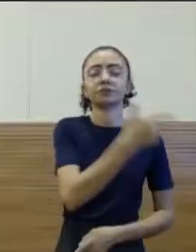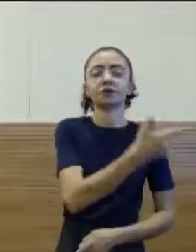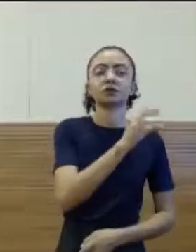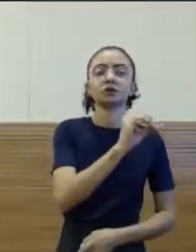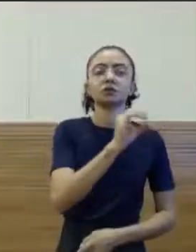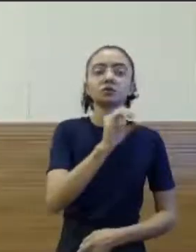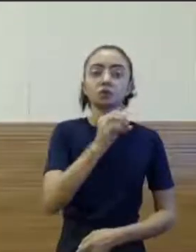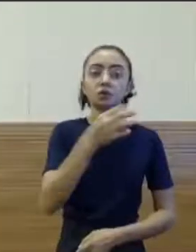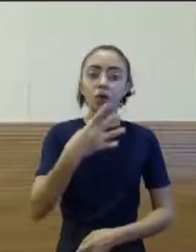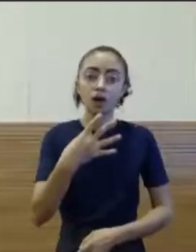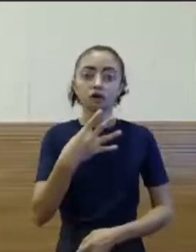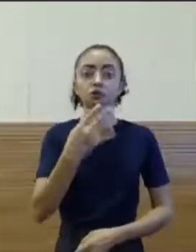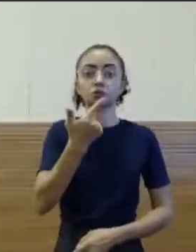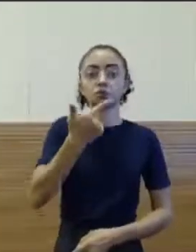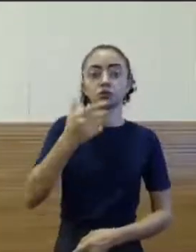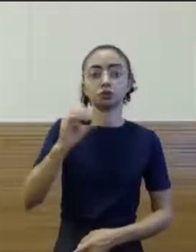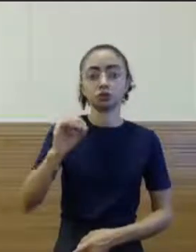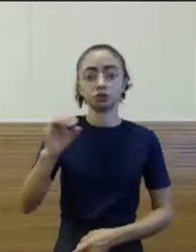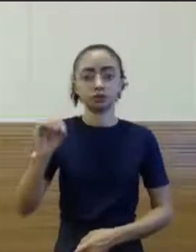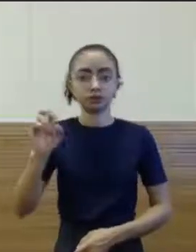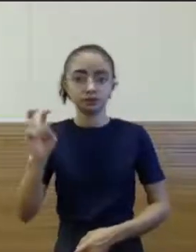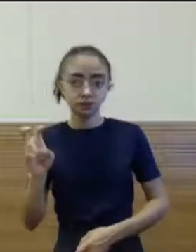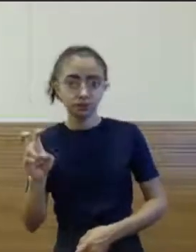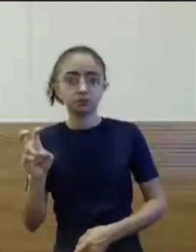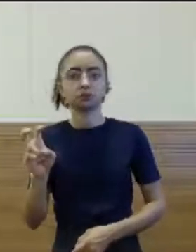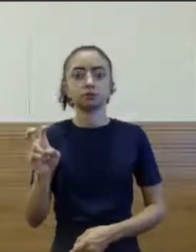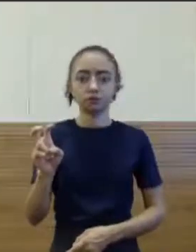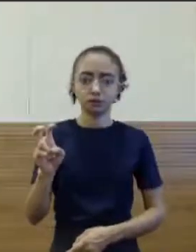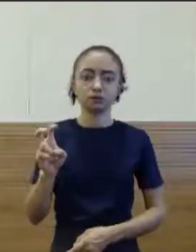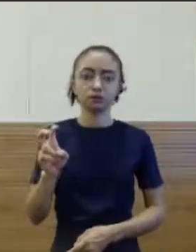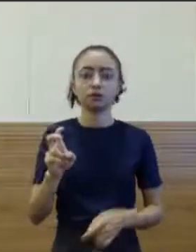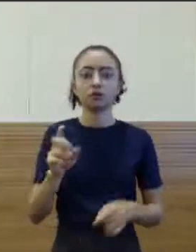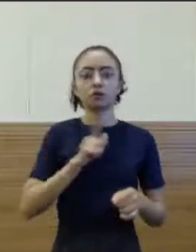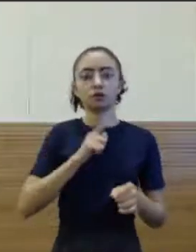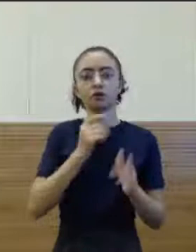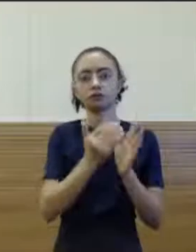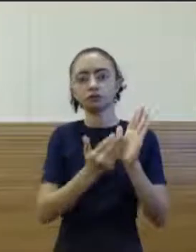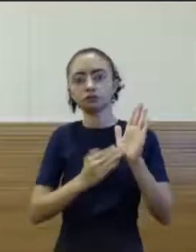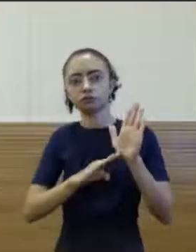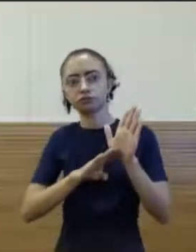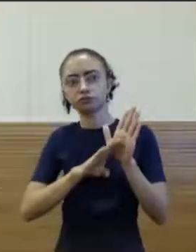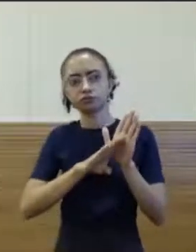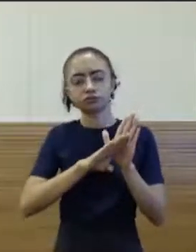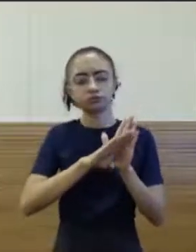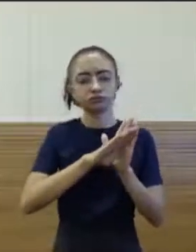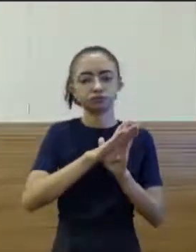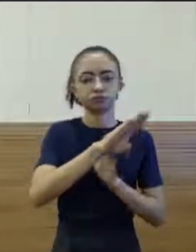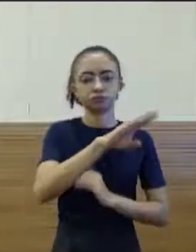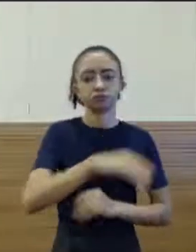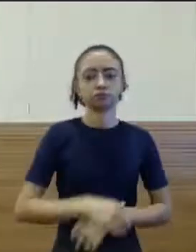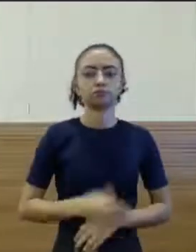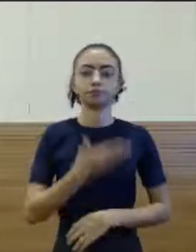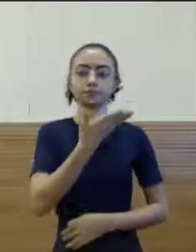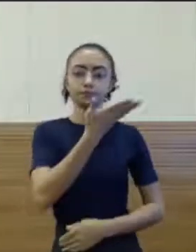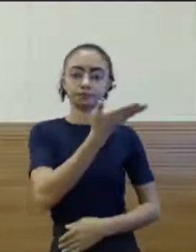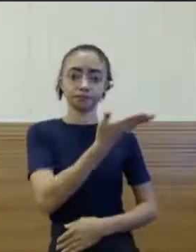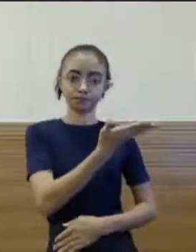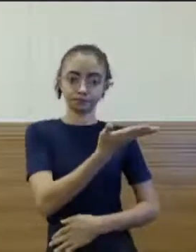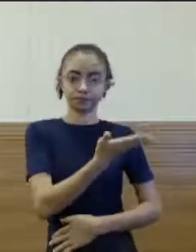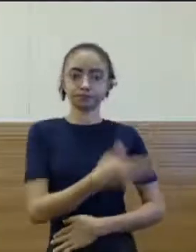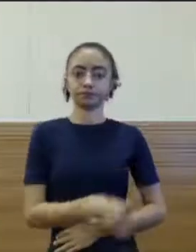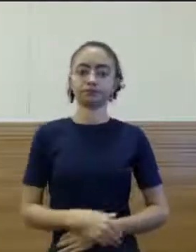per person. In 2013, was 11.5 grams per day per